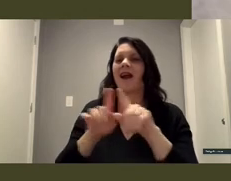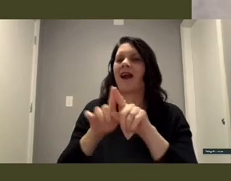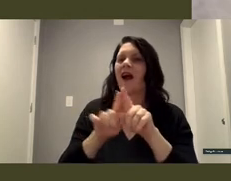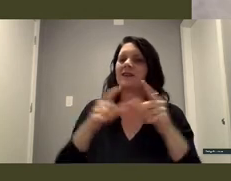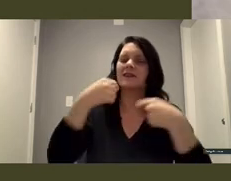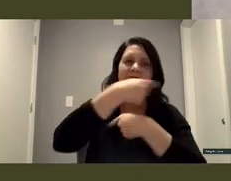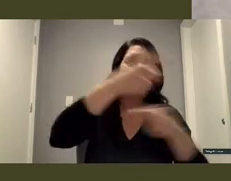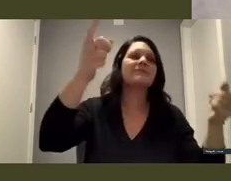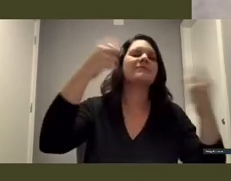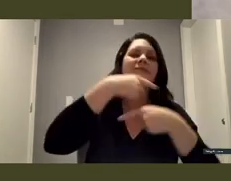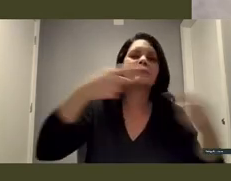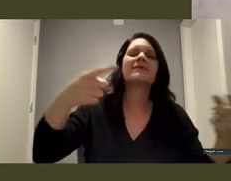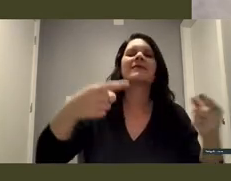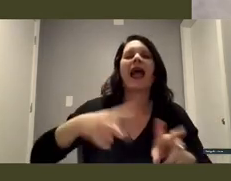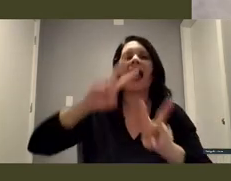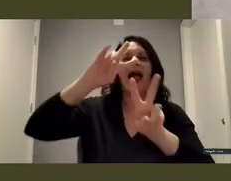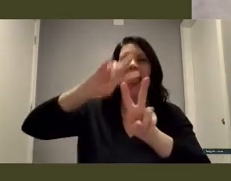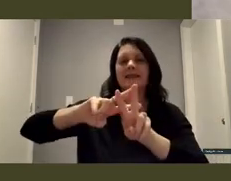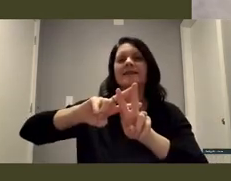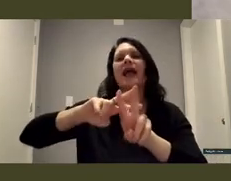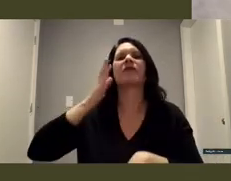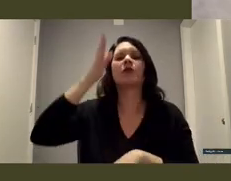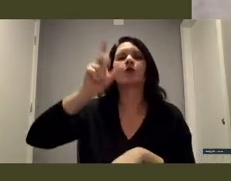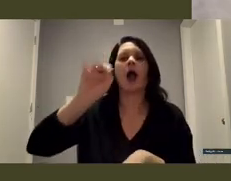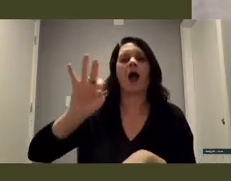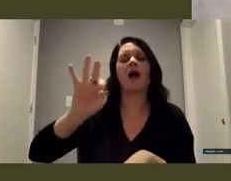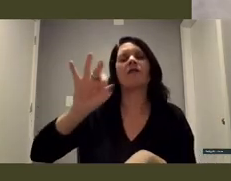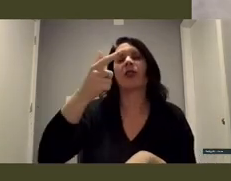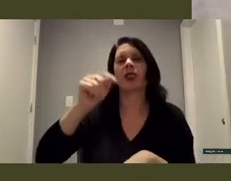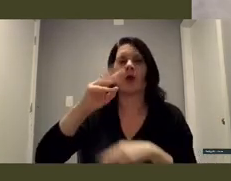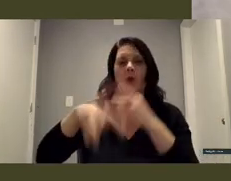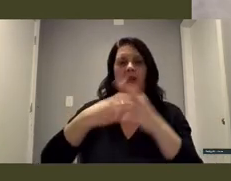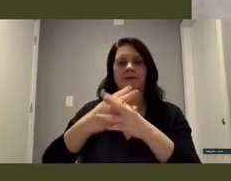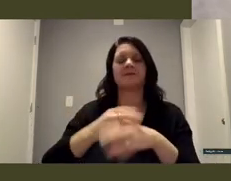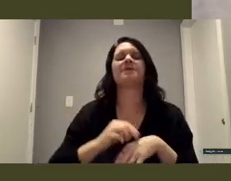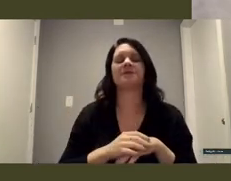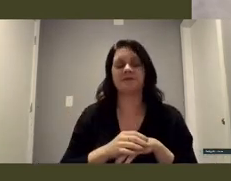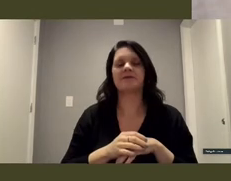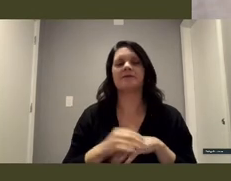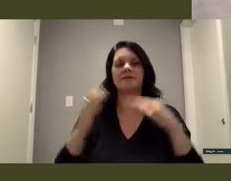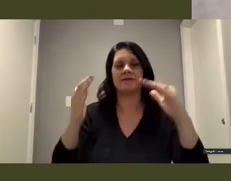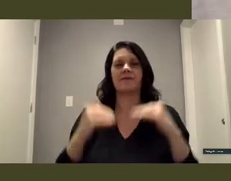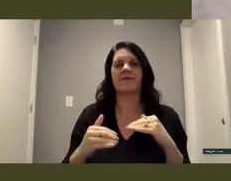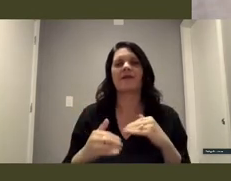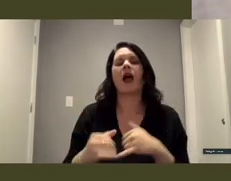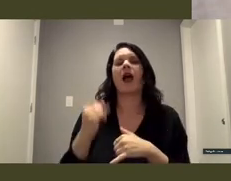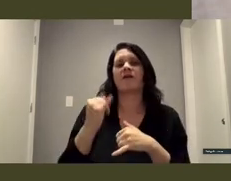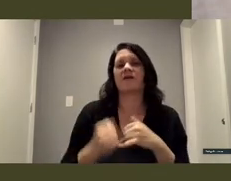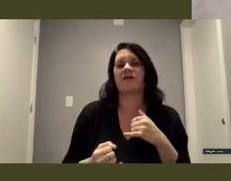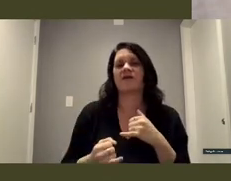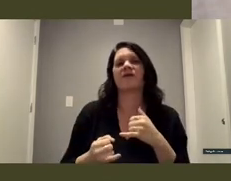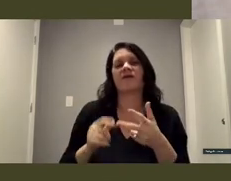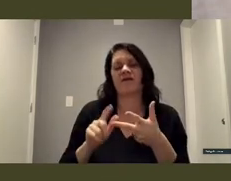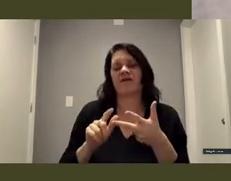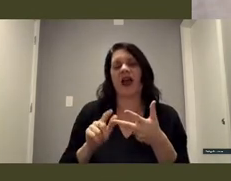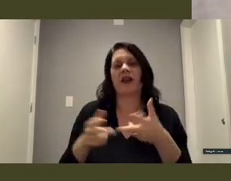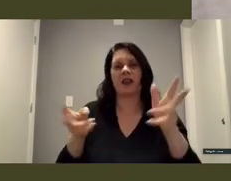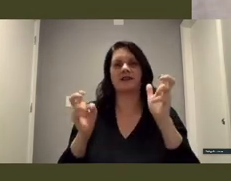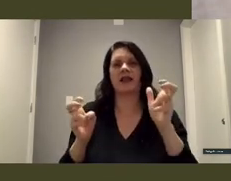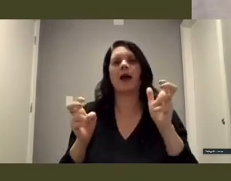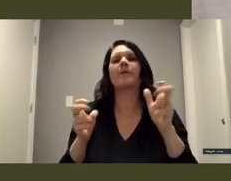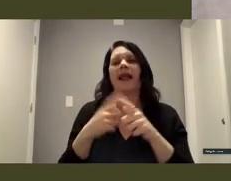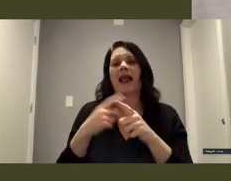using the hashtag Future of the World. So now let's go to our final of our three topics before we then go to a quick fire